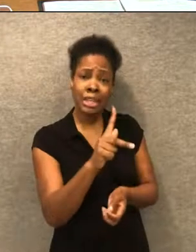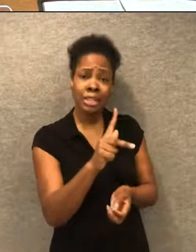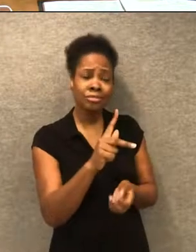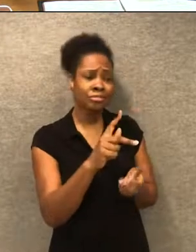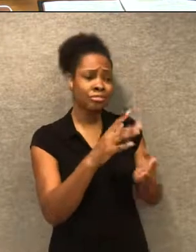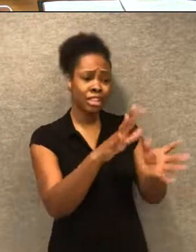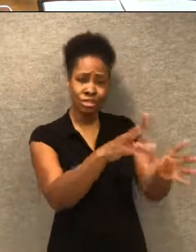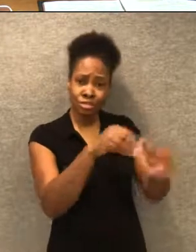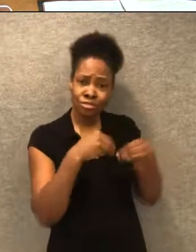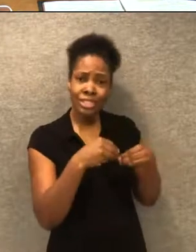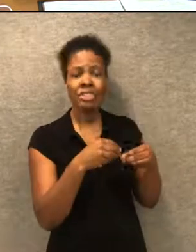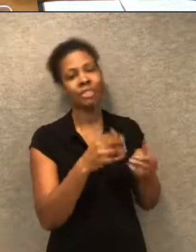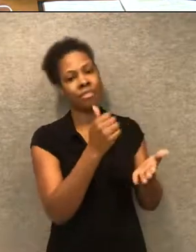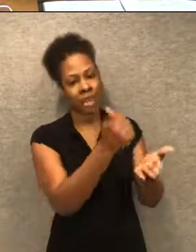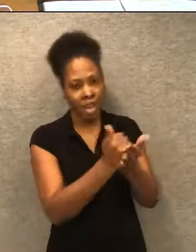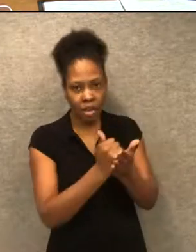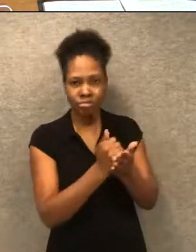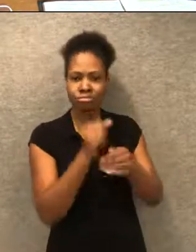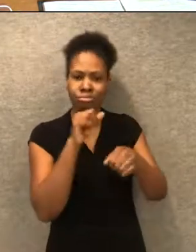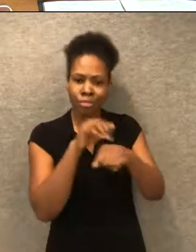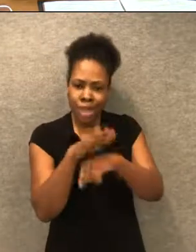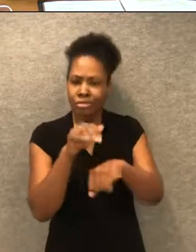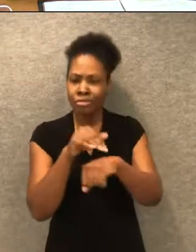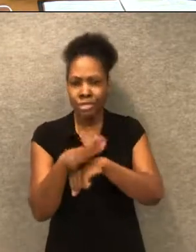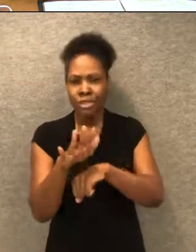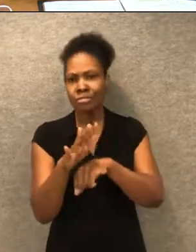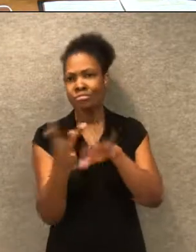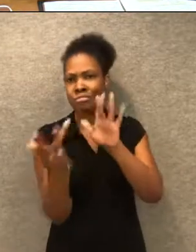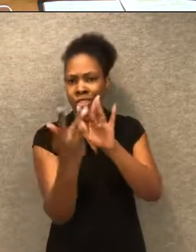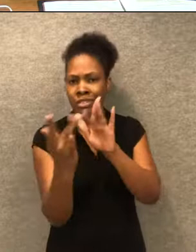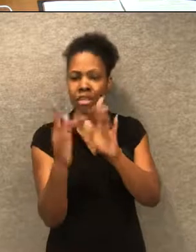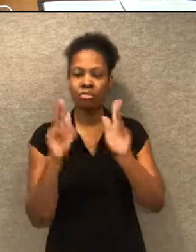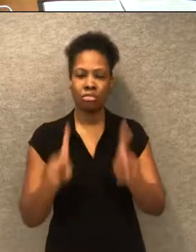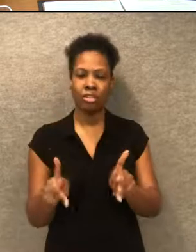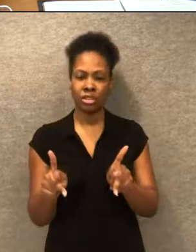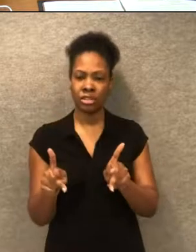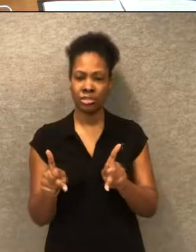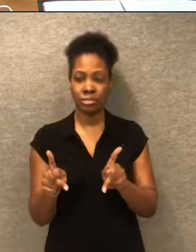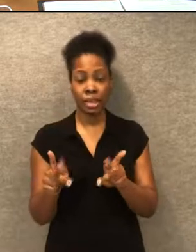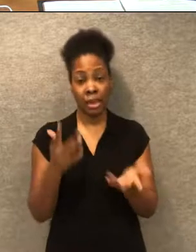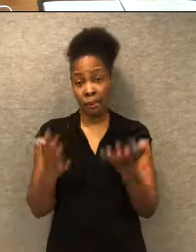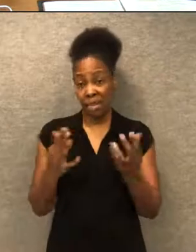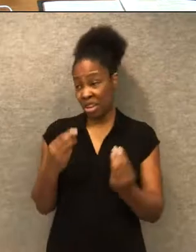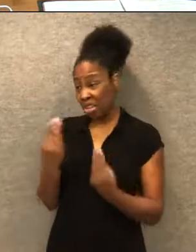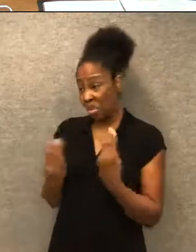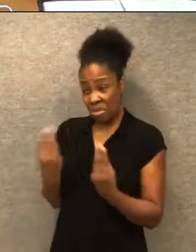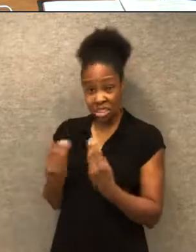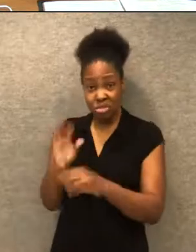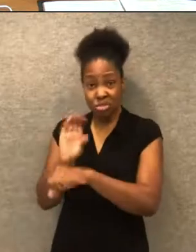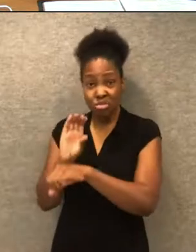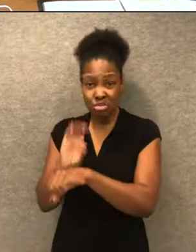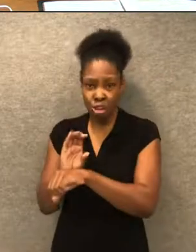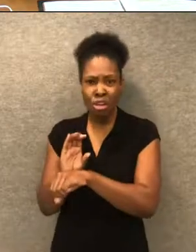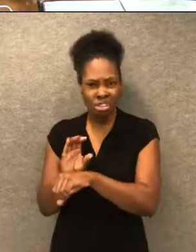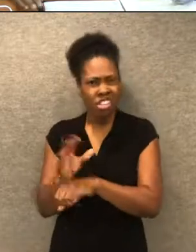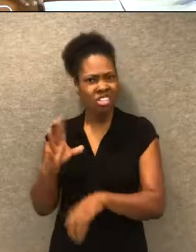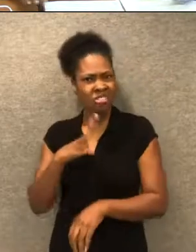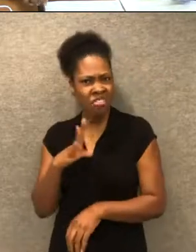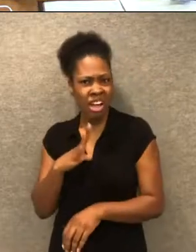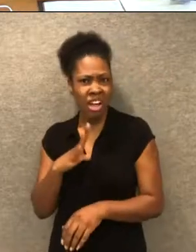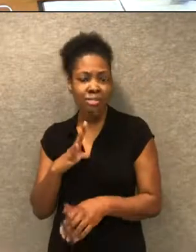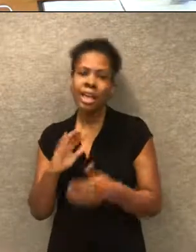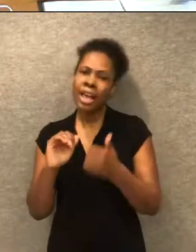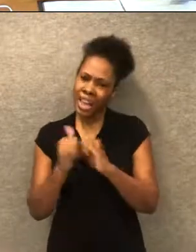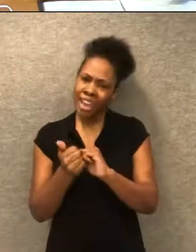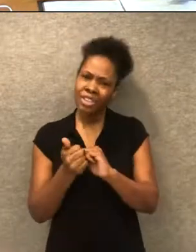of seeking help, counseling, or reaching out to somebody? You know, even to your minister, or even to the E-man. How do we